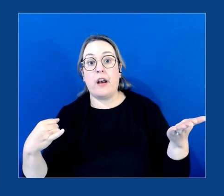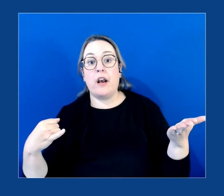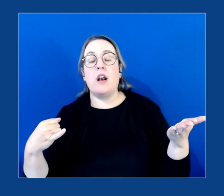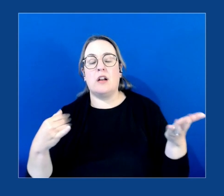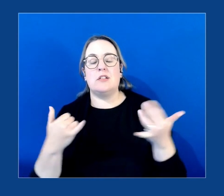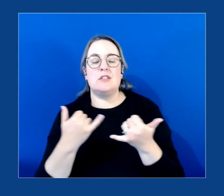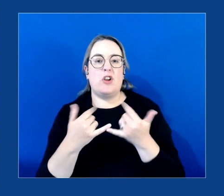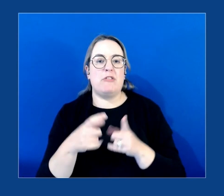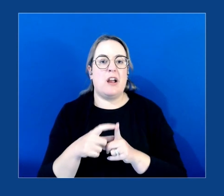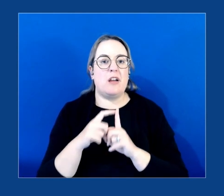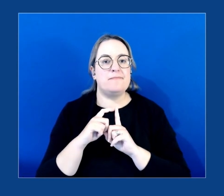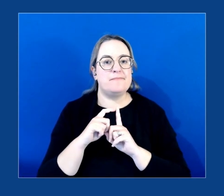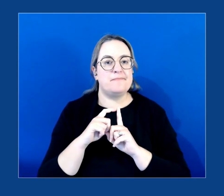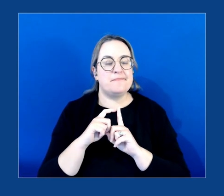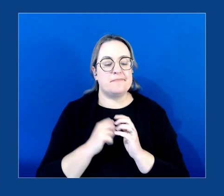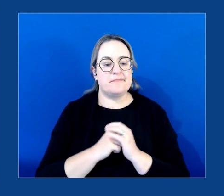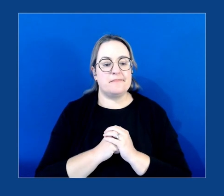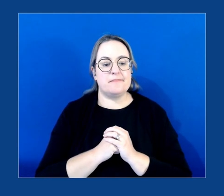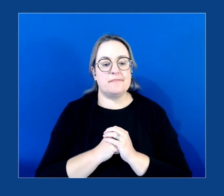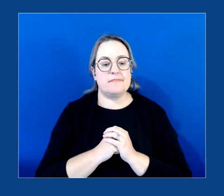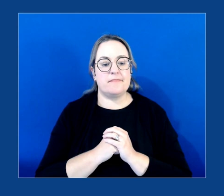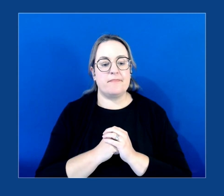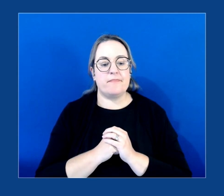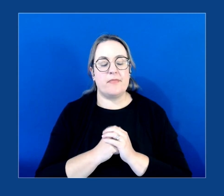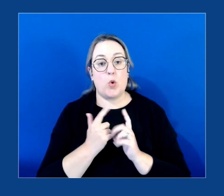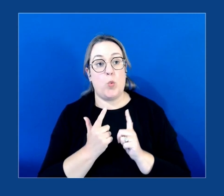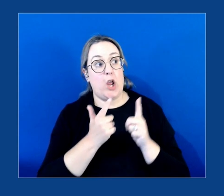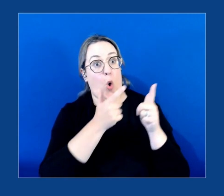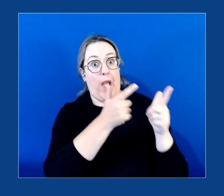So you out there for nearly 2 years.